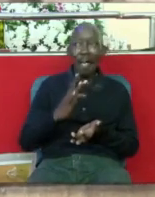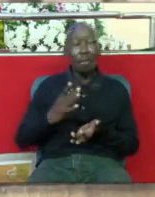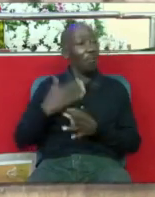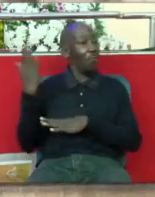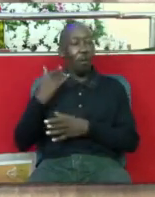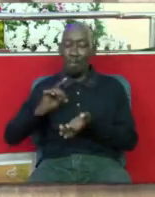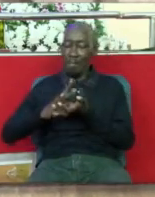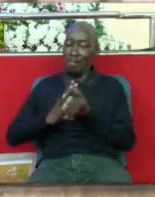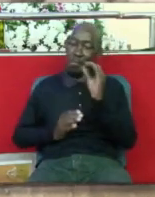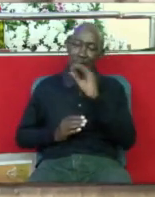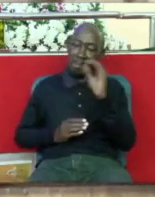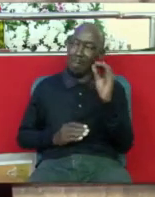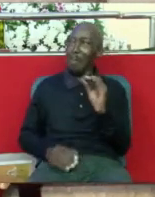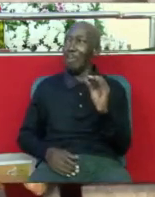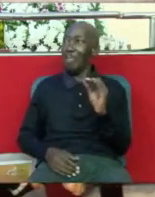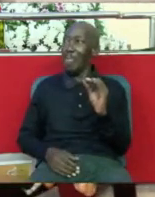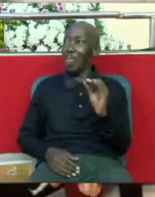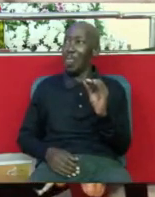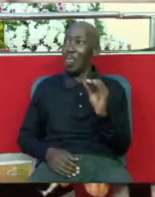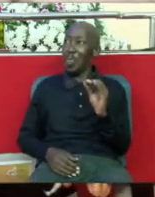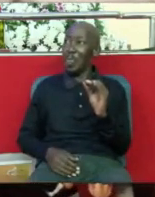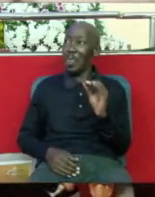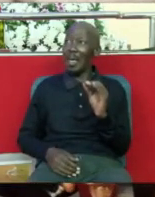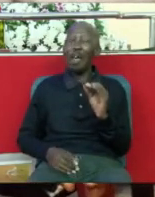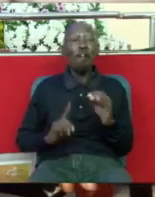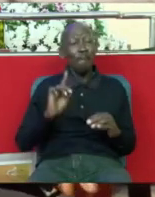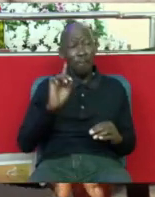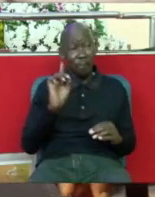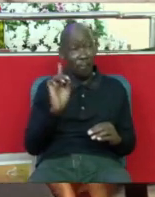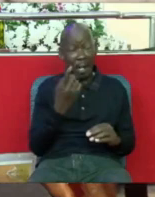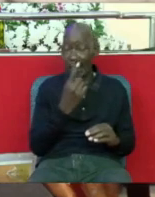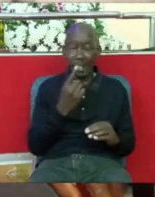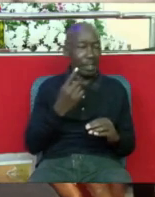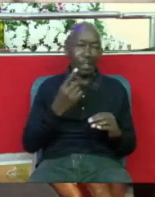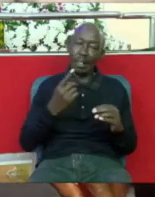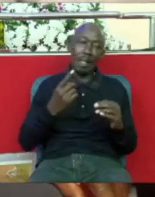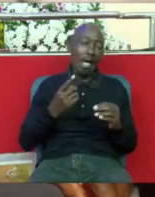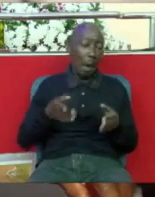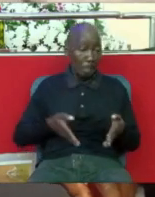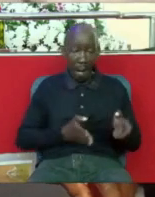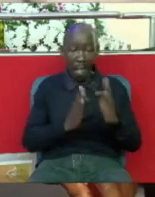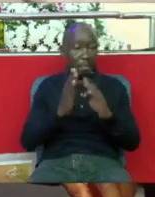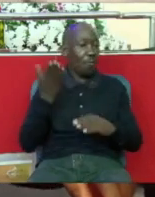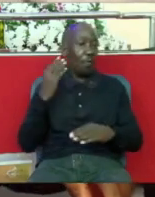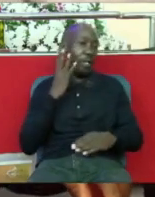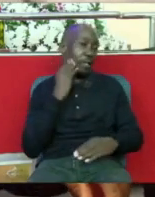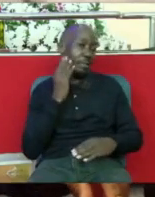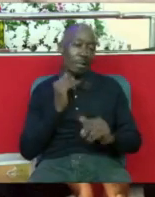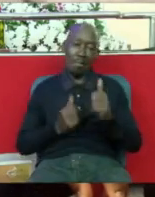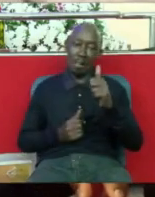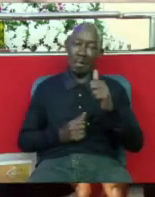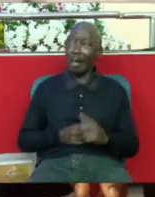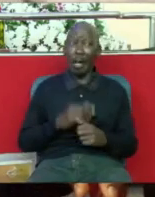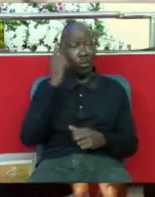before. Hakuwa amefutwa hapo awali. It's a path I'd never passed before. Ni njia ambayo hakuwa amepitia. I didn't know what to do